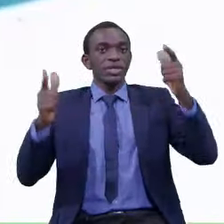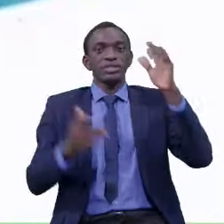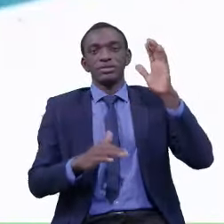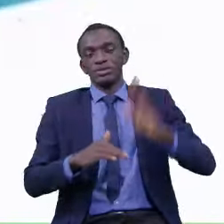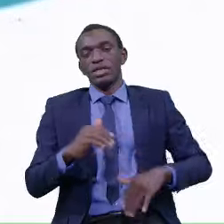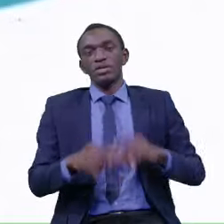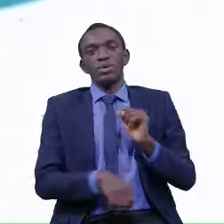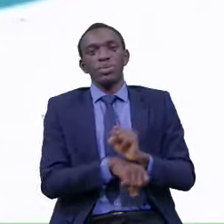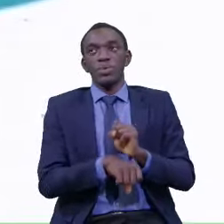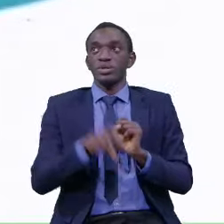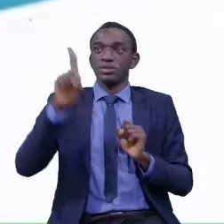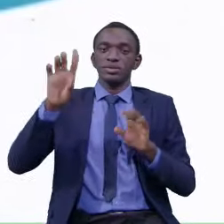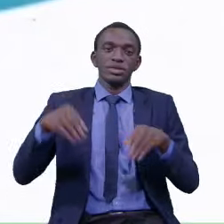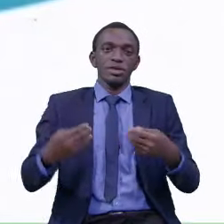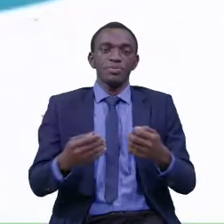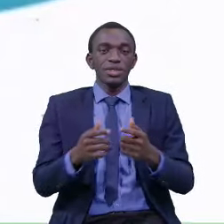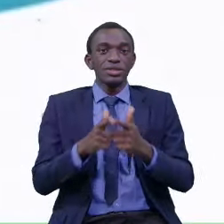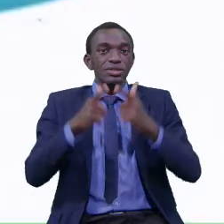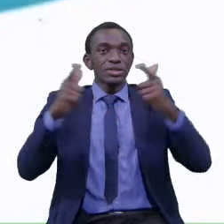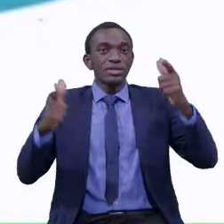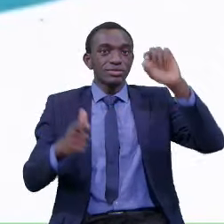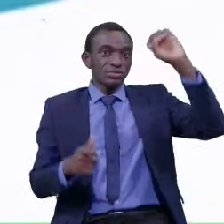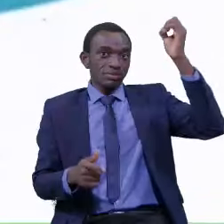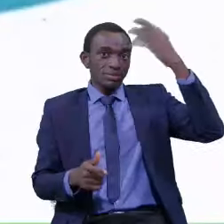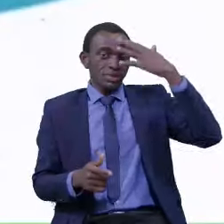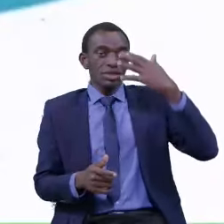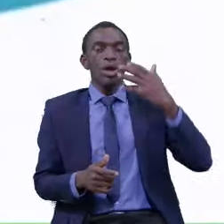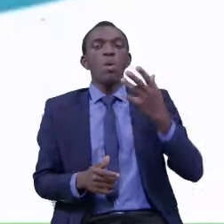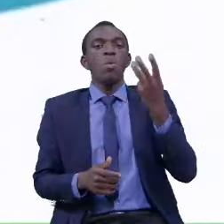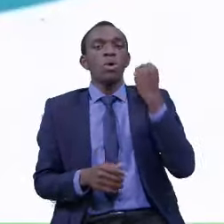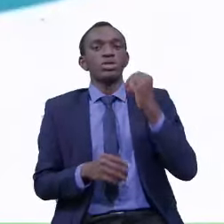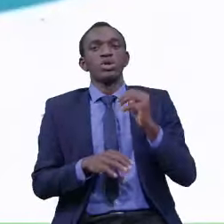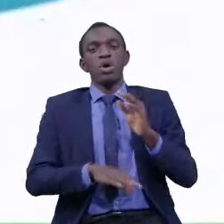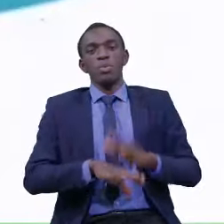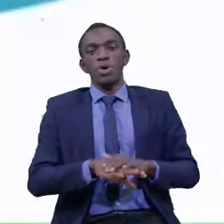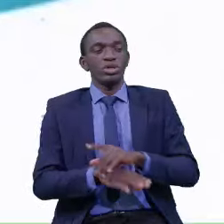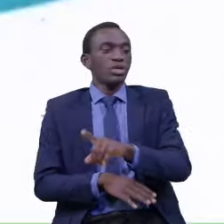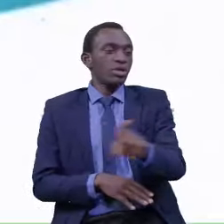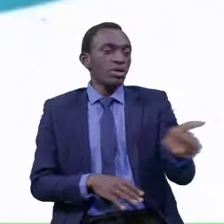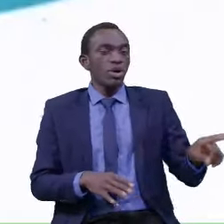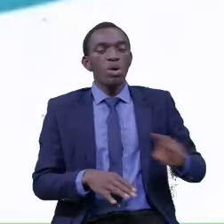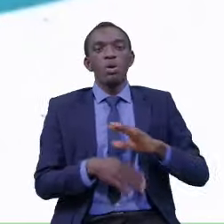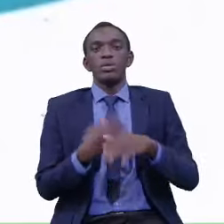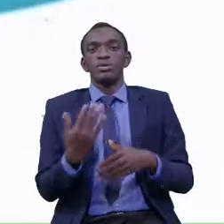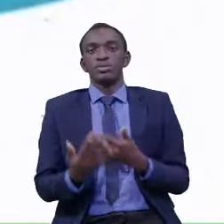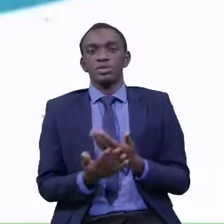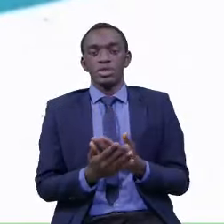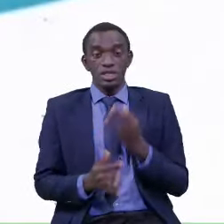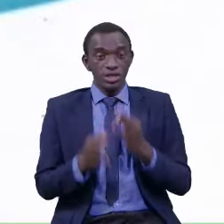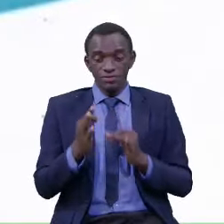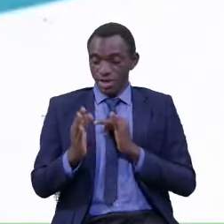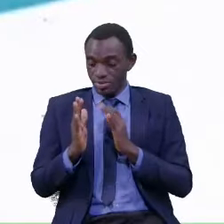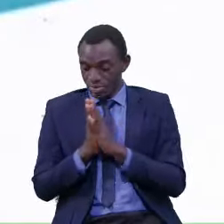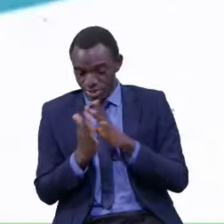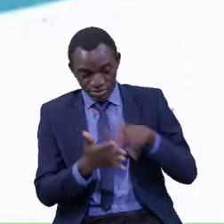grace was upon them all. If I were to pre-read that, I'll say,